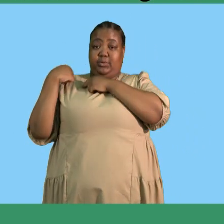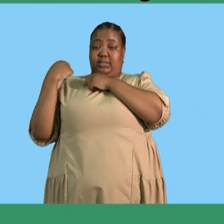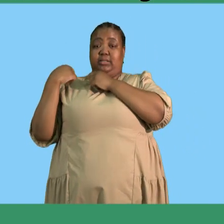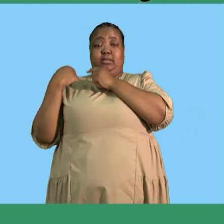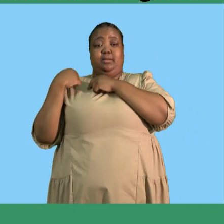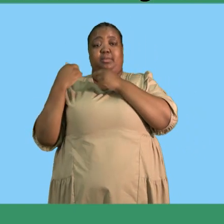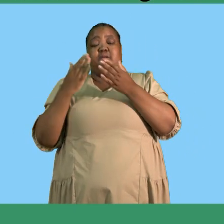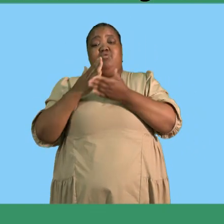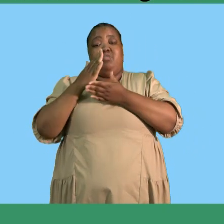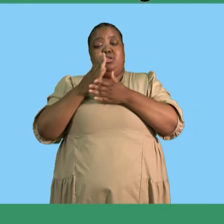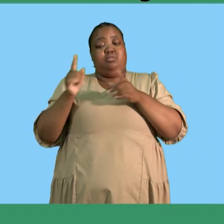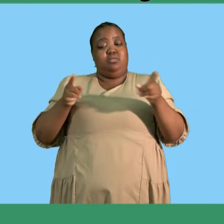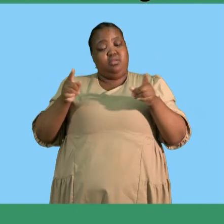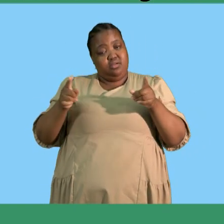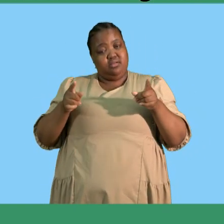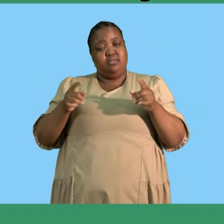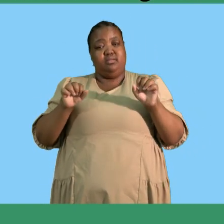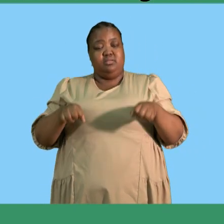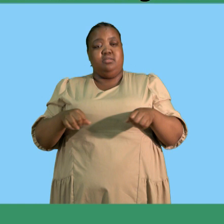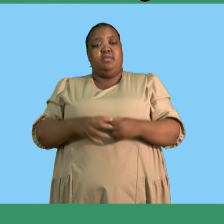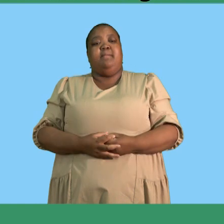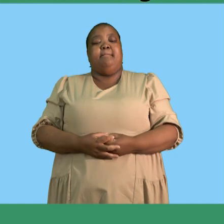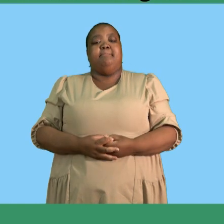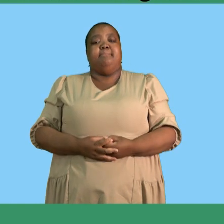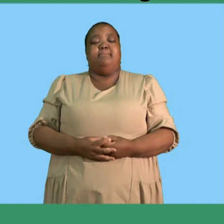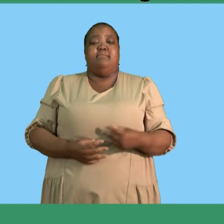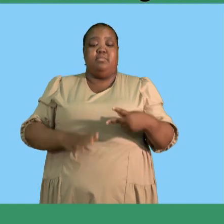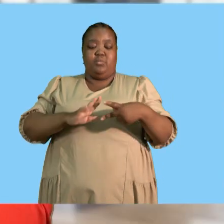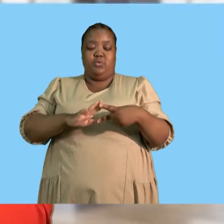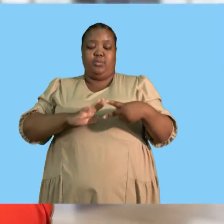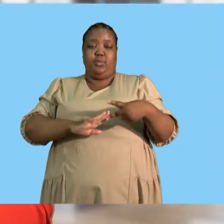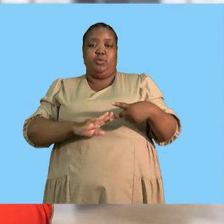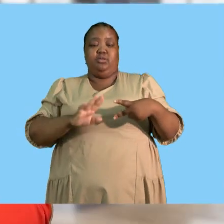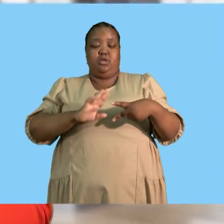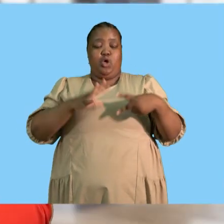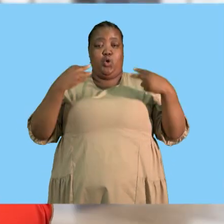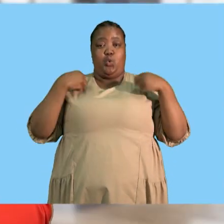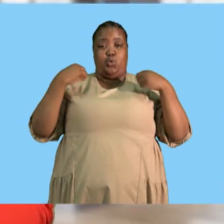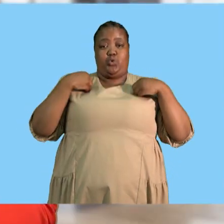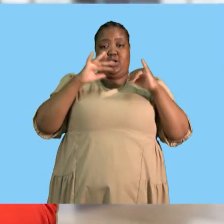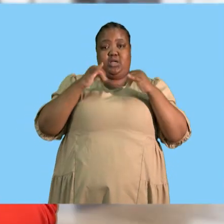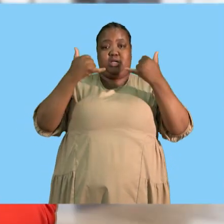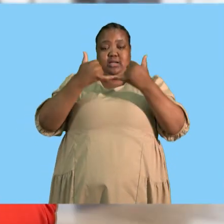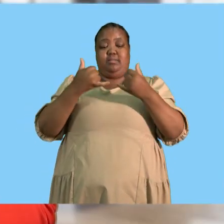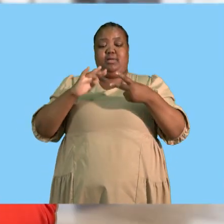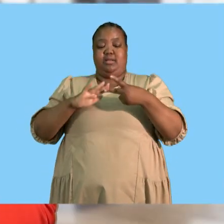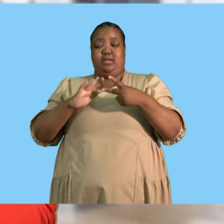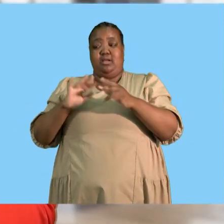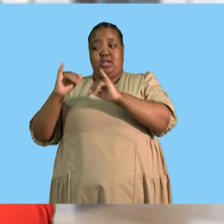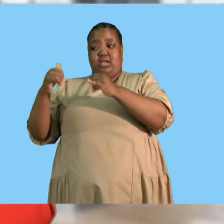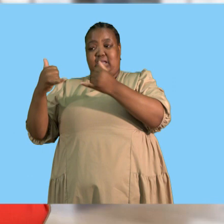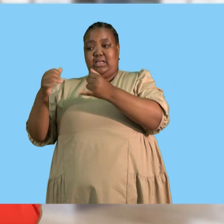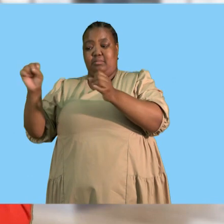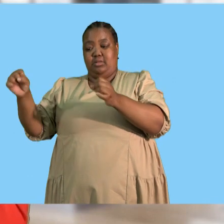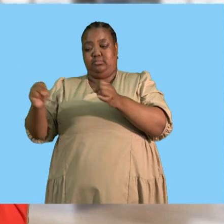responsibilities rather and the rights of both parties. So it means that both the owner of the company